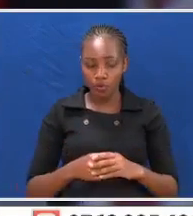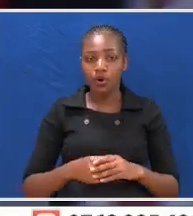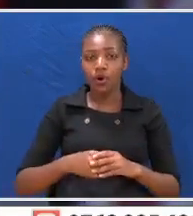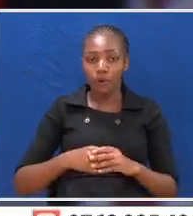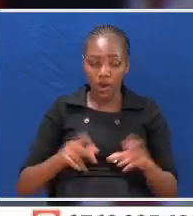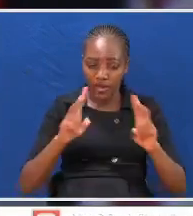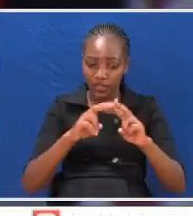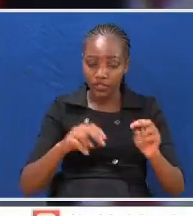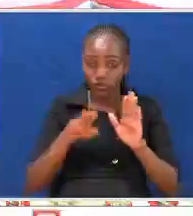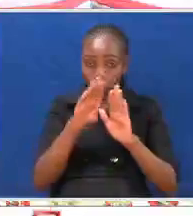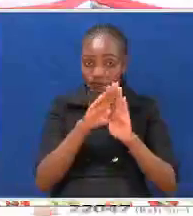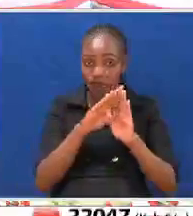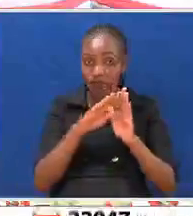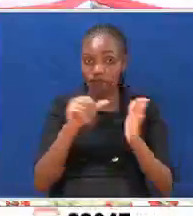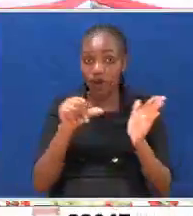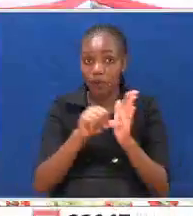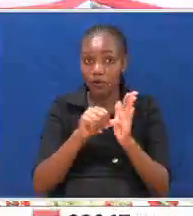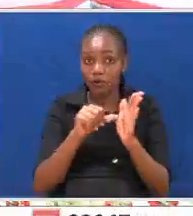look for a problem and solve it.